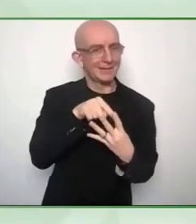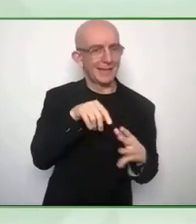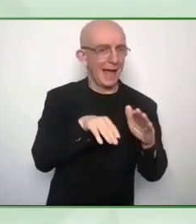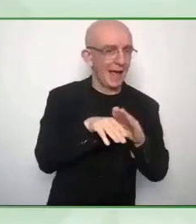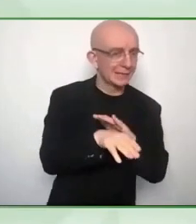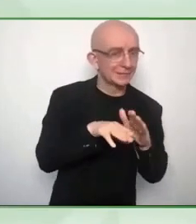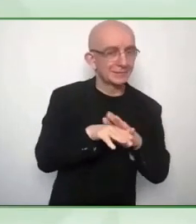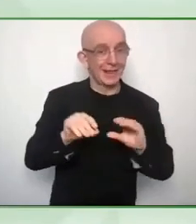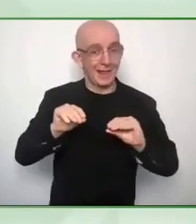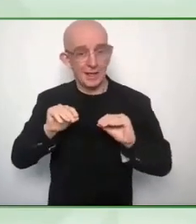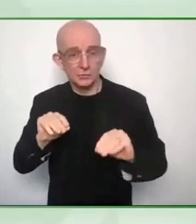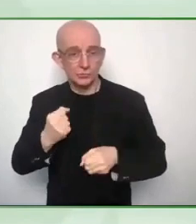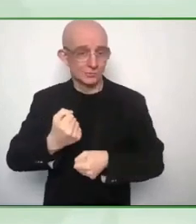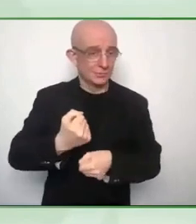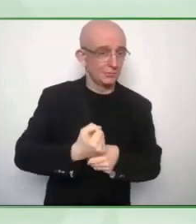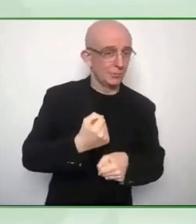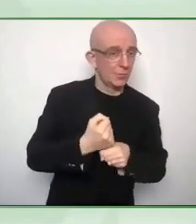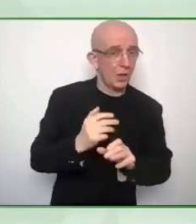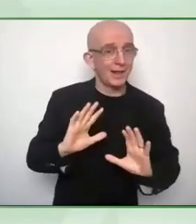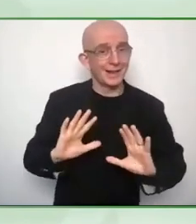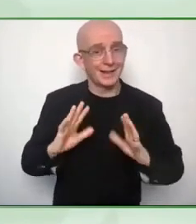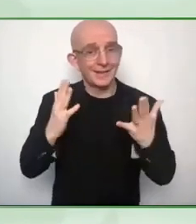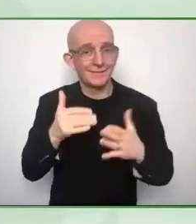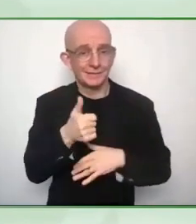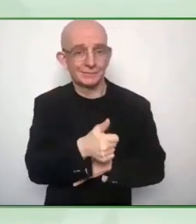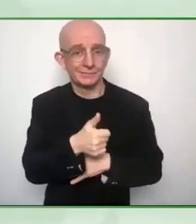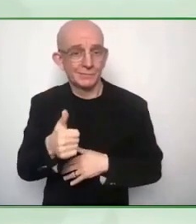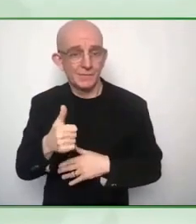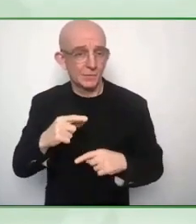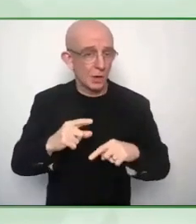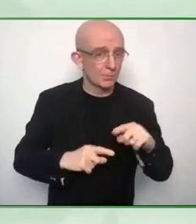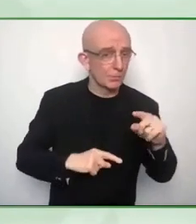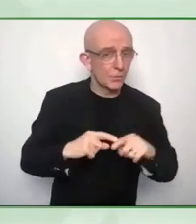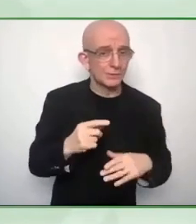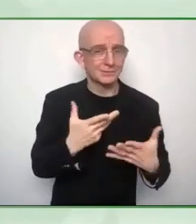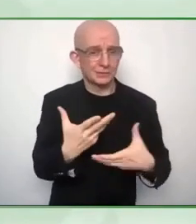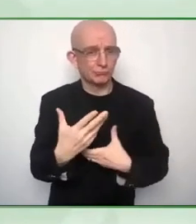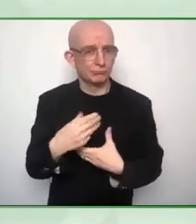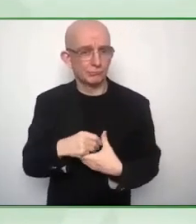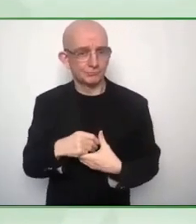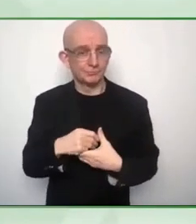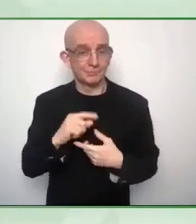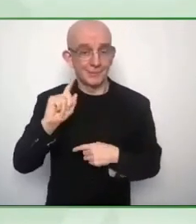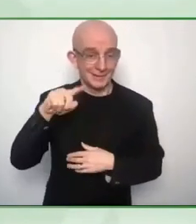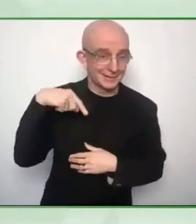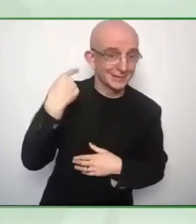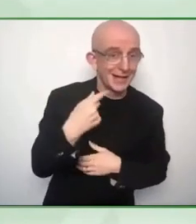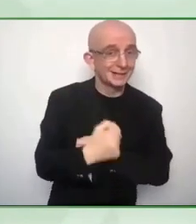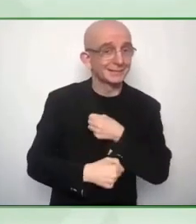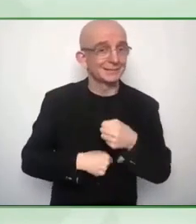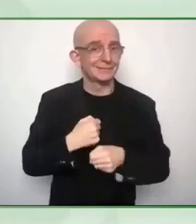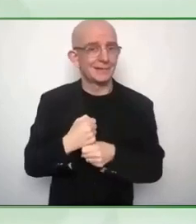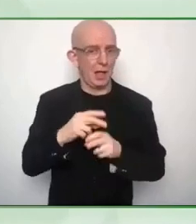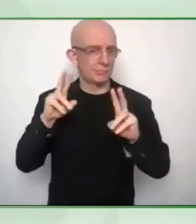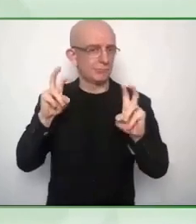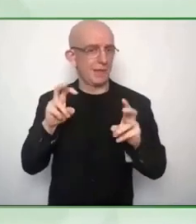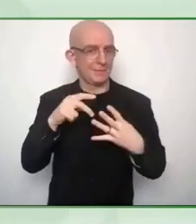a roadmap for us how we could collaborate and integrate the arguments you just mentioned.